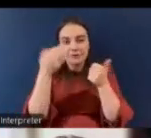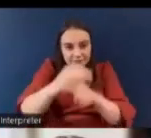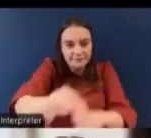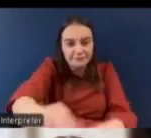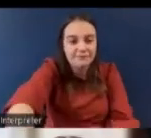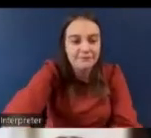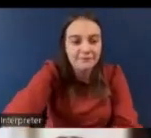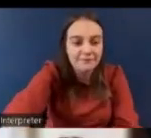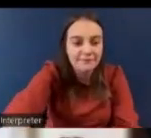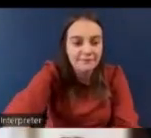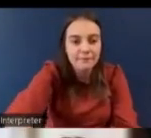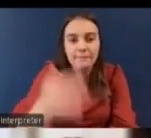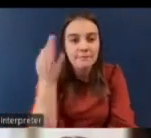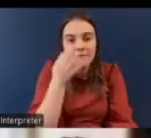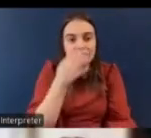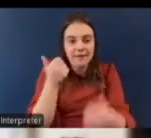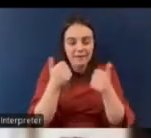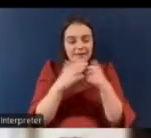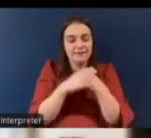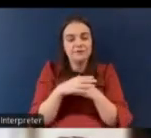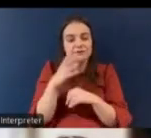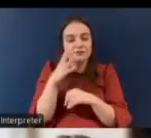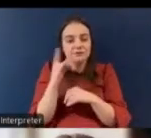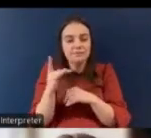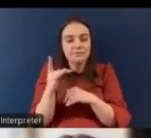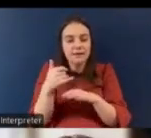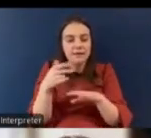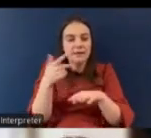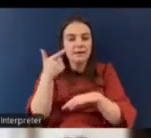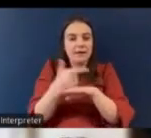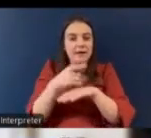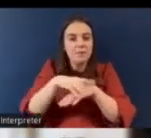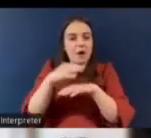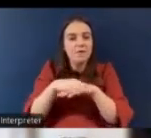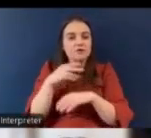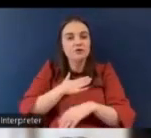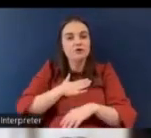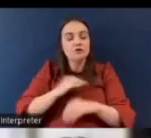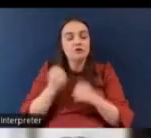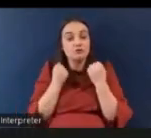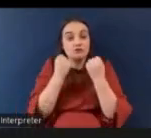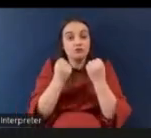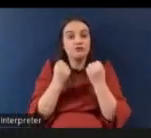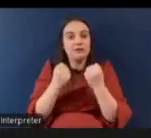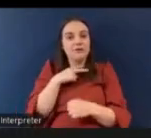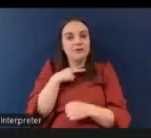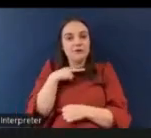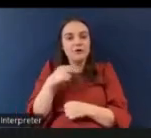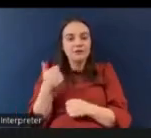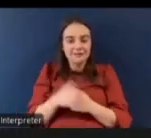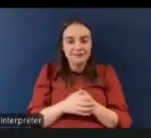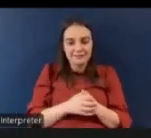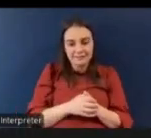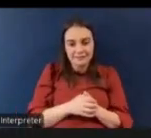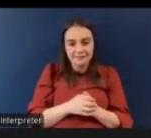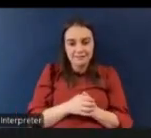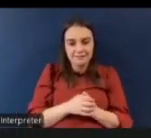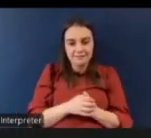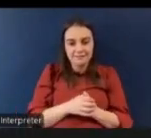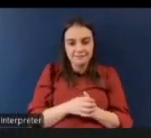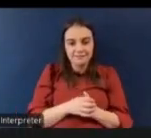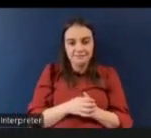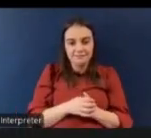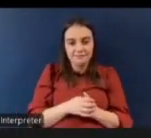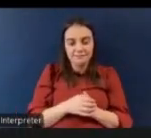Oh, that might be me. Yeah, but you might turn off your camera just to Okay. strengthen it. Okay, is that any